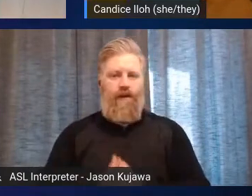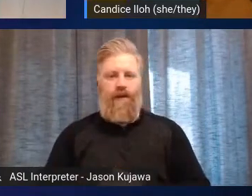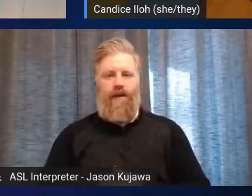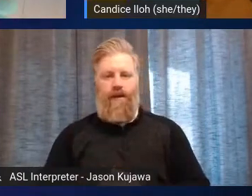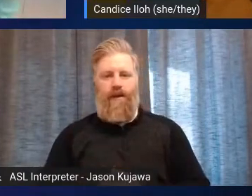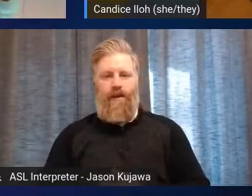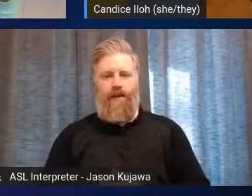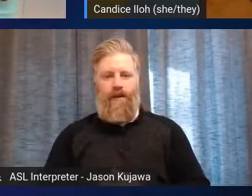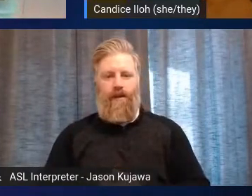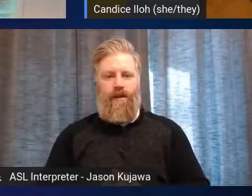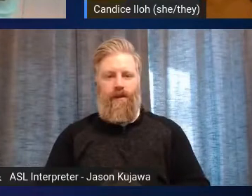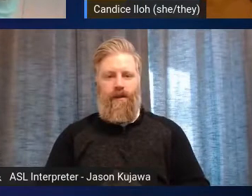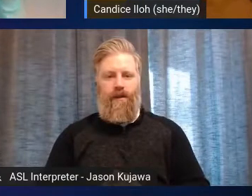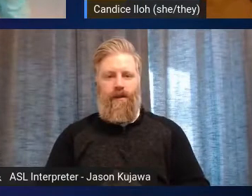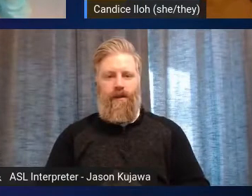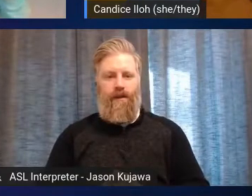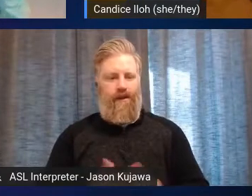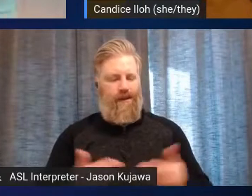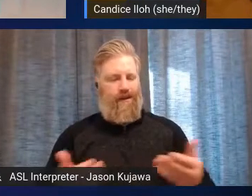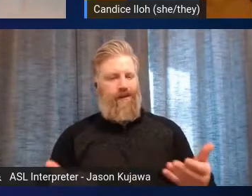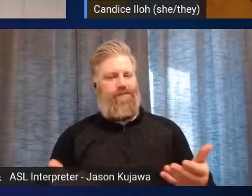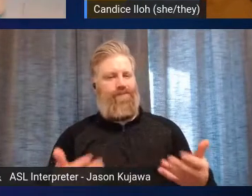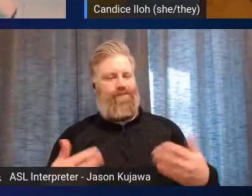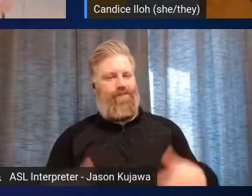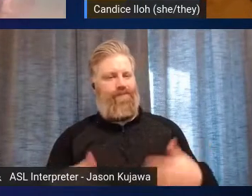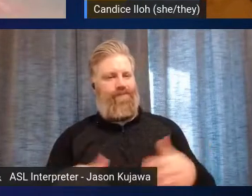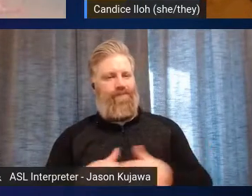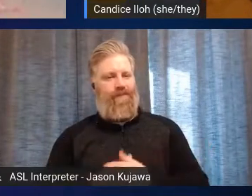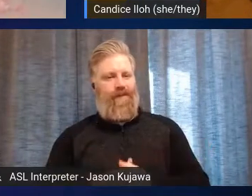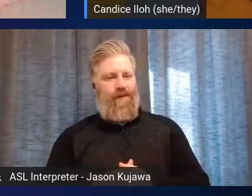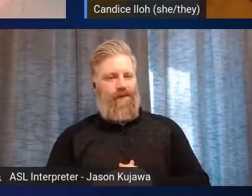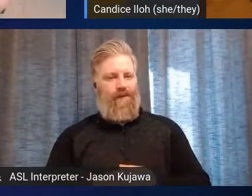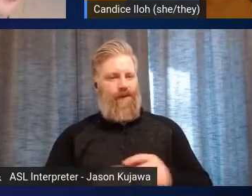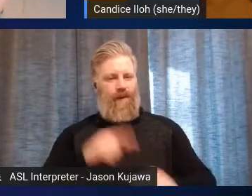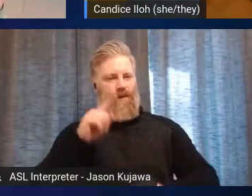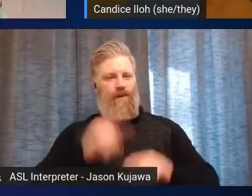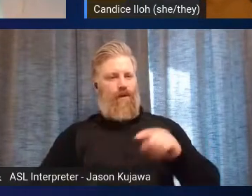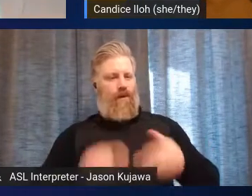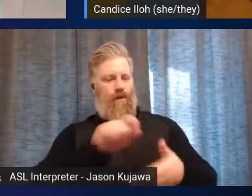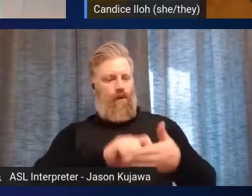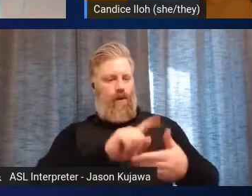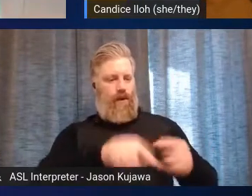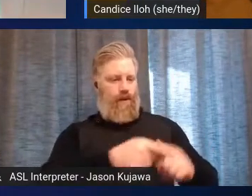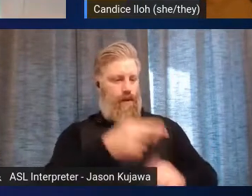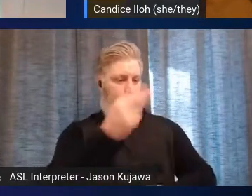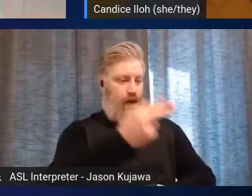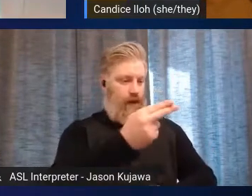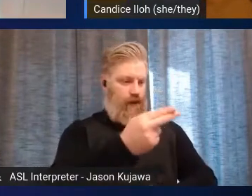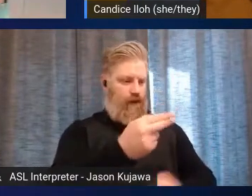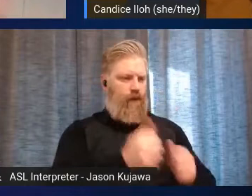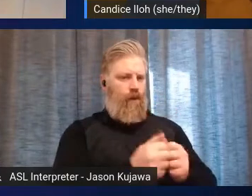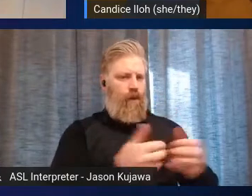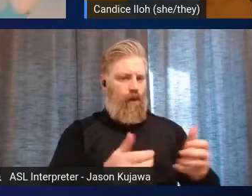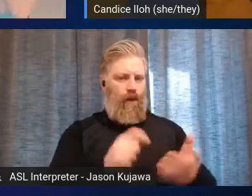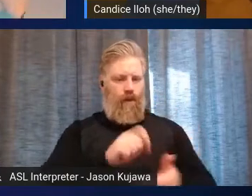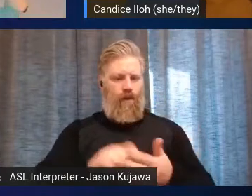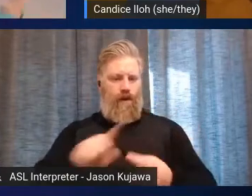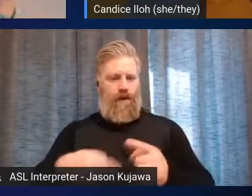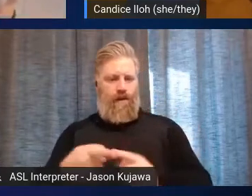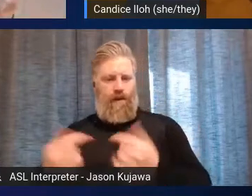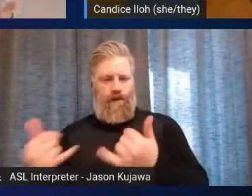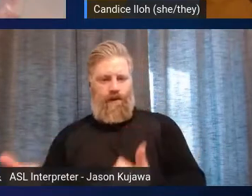I mean, there's just, I don't think that you can write about history without also writing about the present. And I feel like that